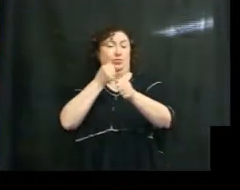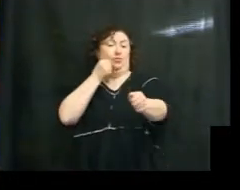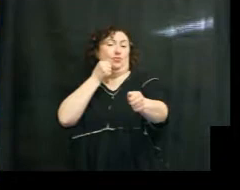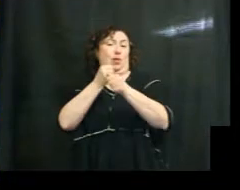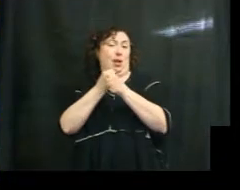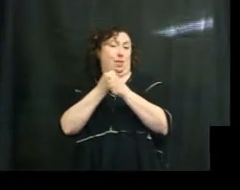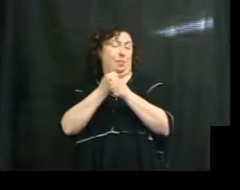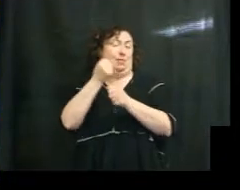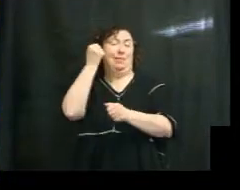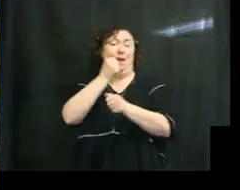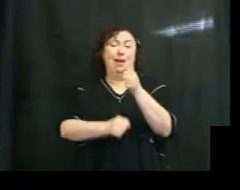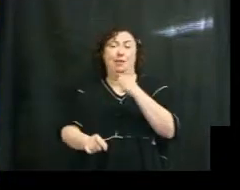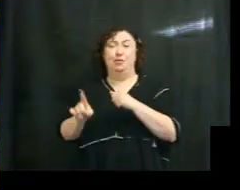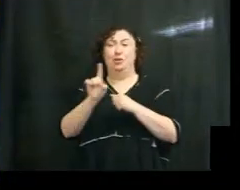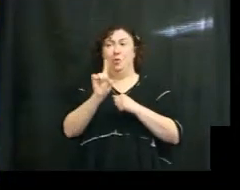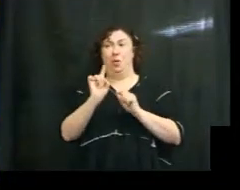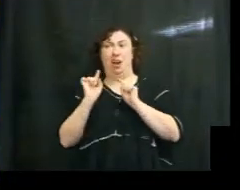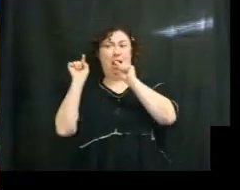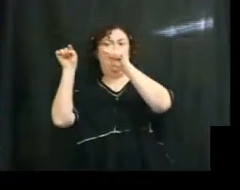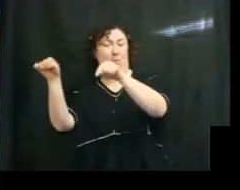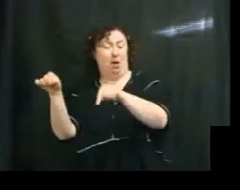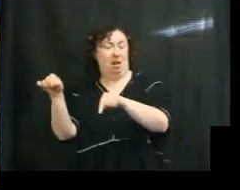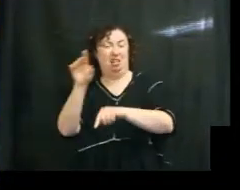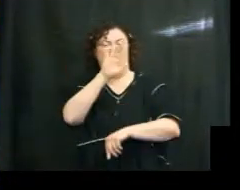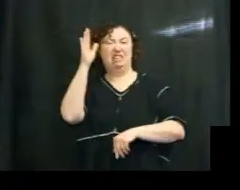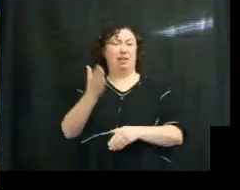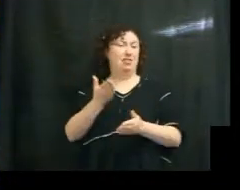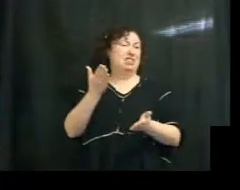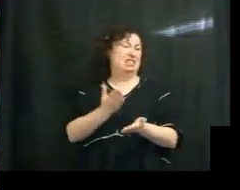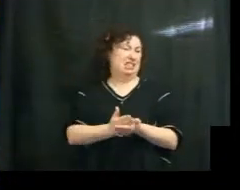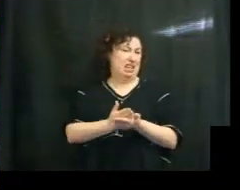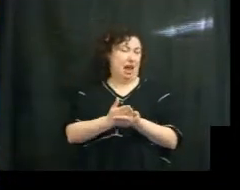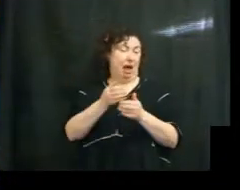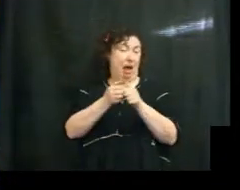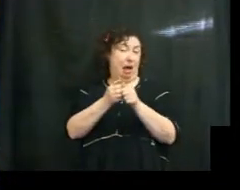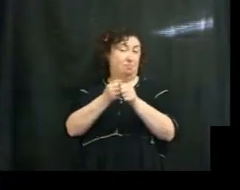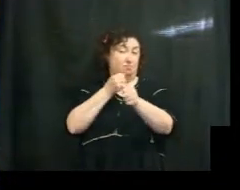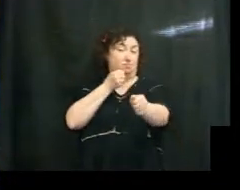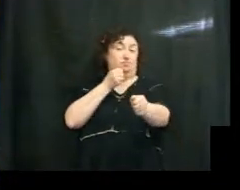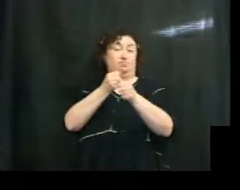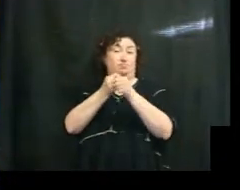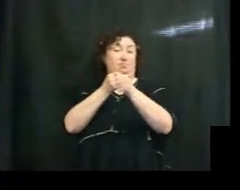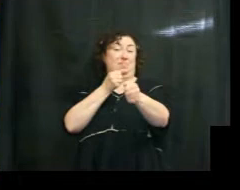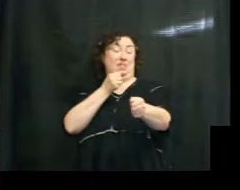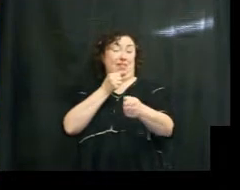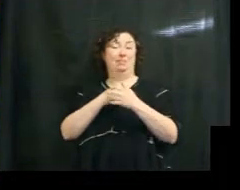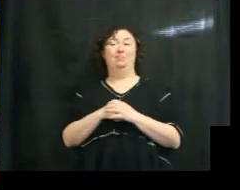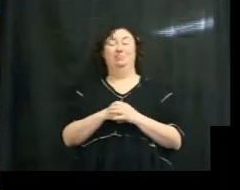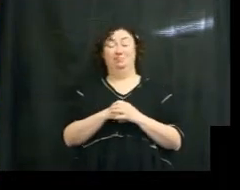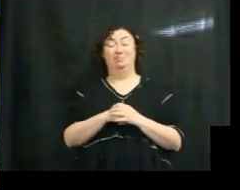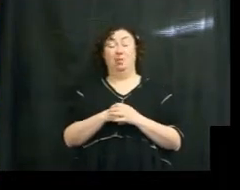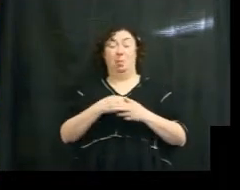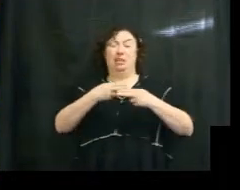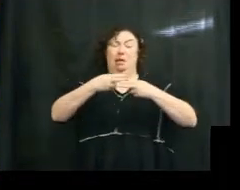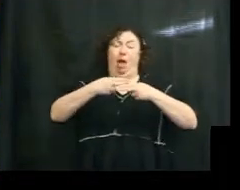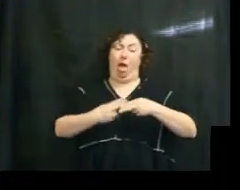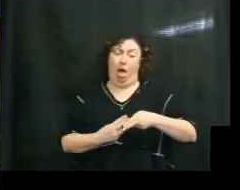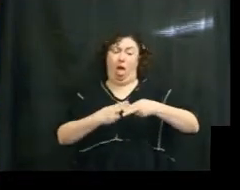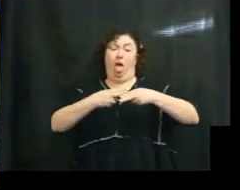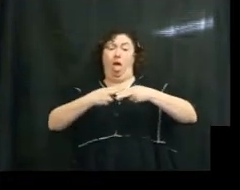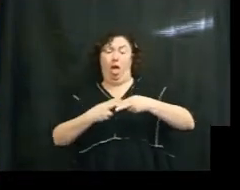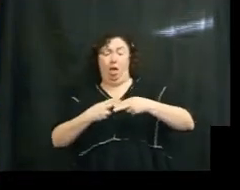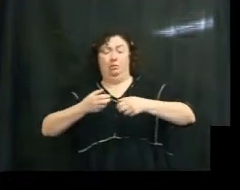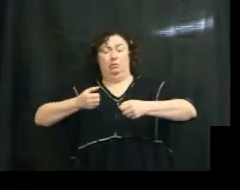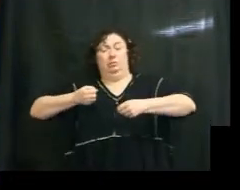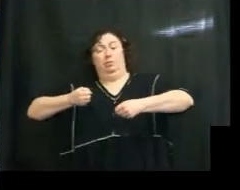never stopped playing it. I was so small that sometimes I fell right over to the ground because it was so